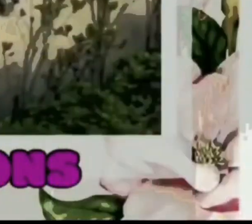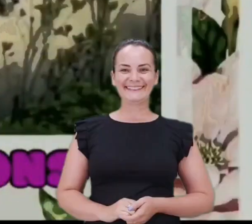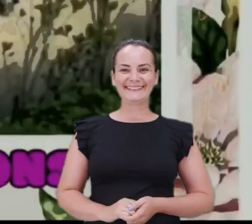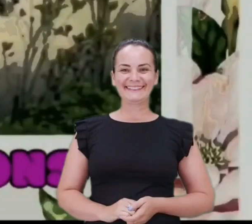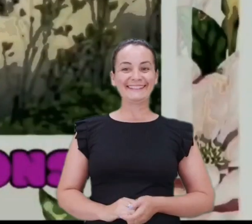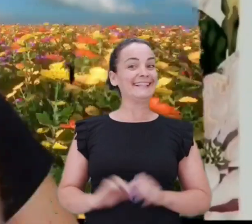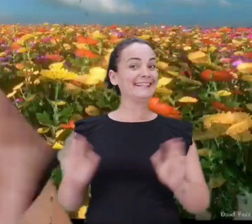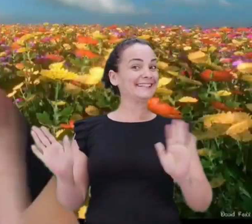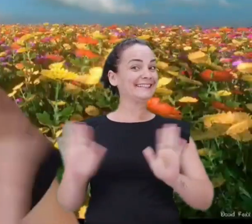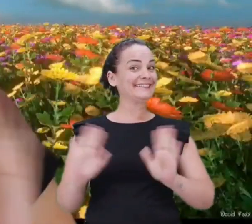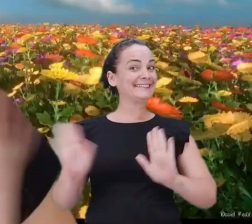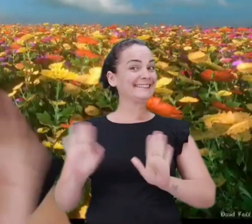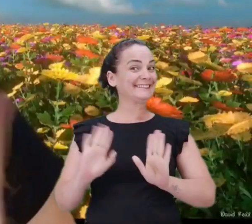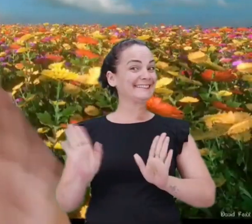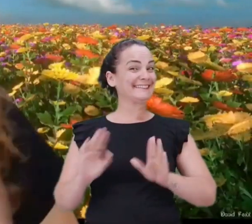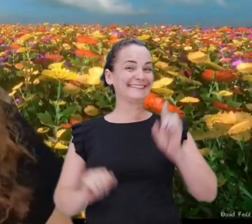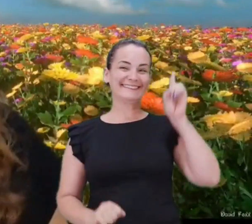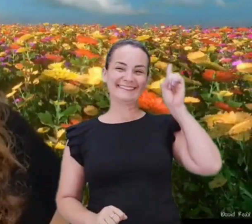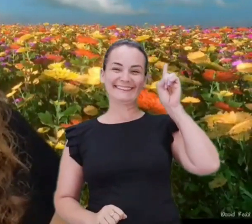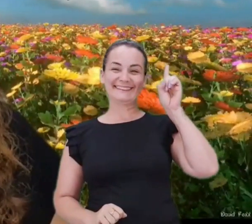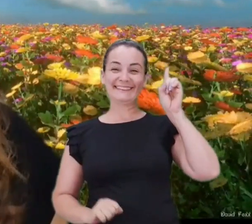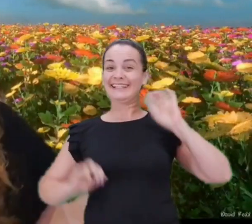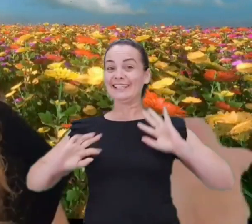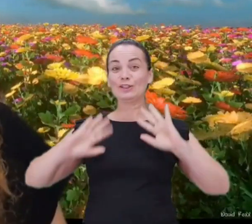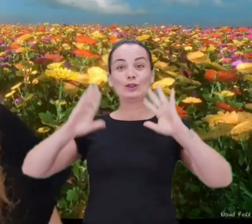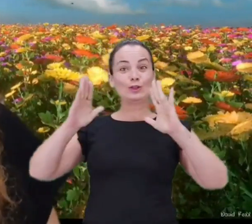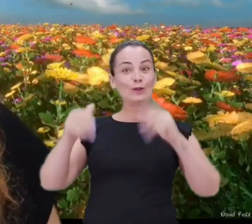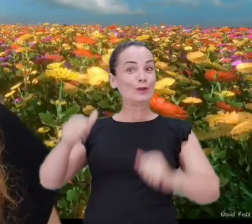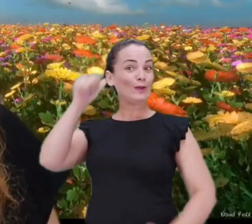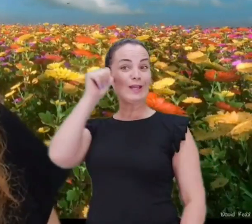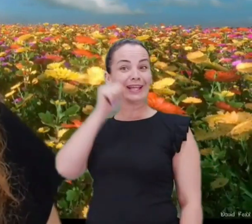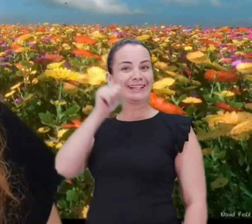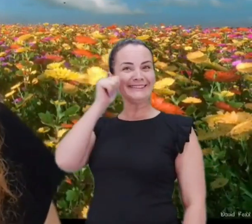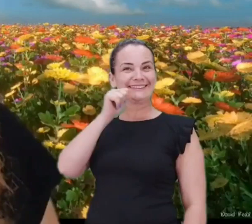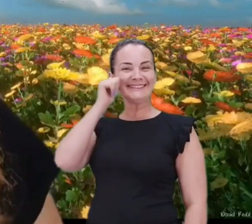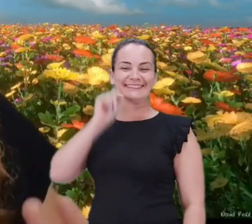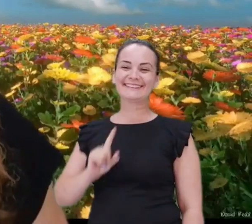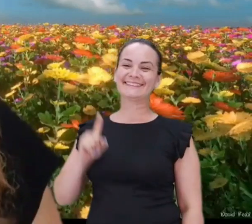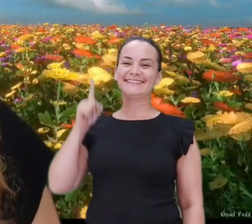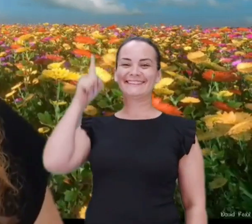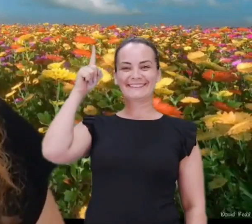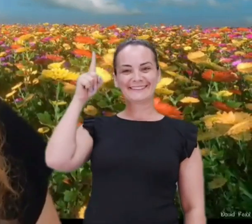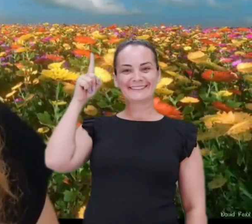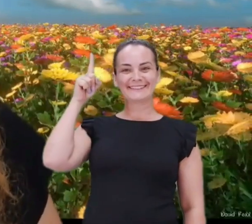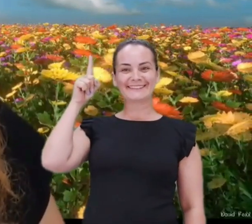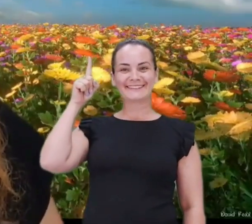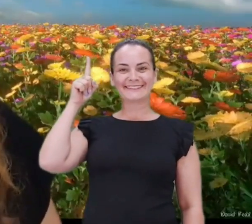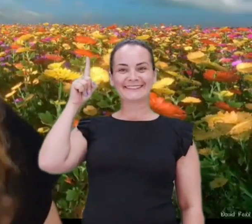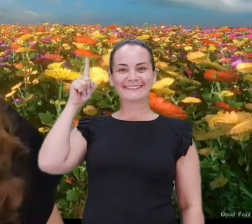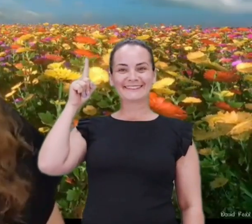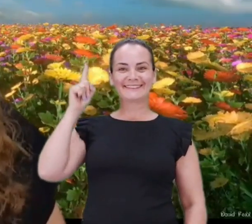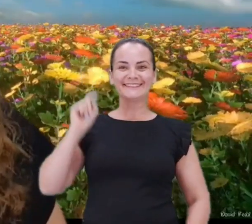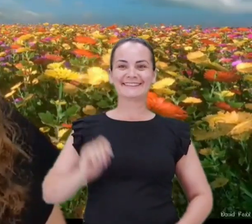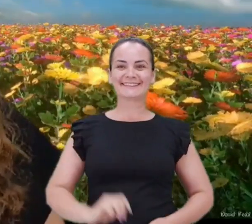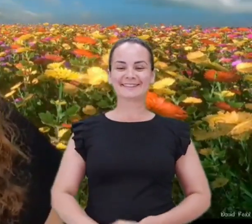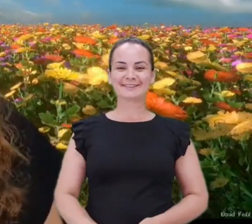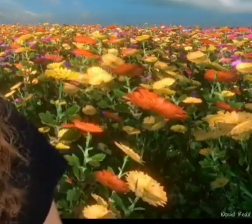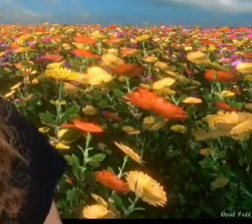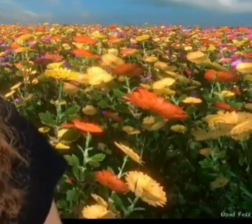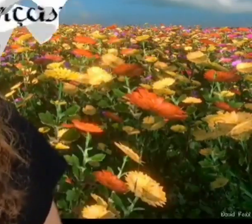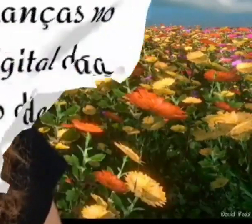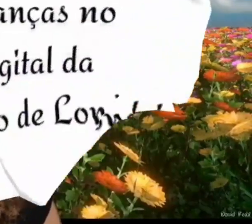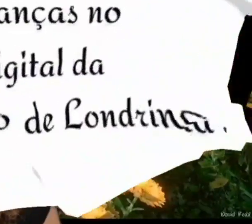Congratulations! Bye, students! Para todas as mulheres, Happy Women's Day!